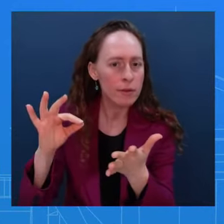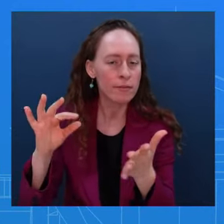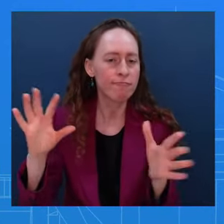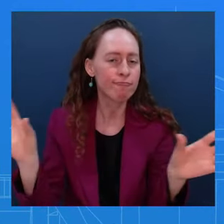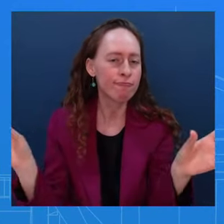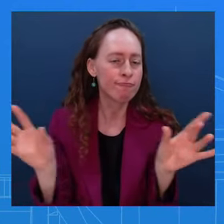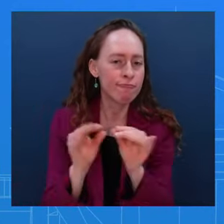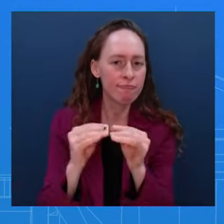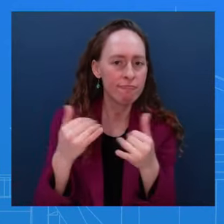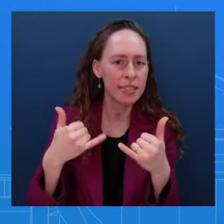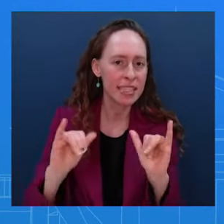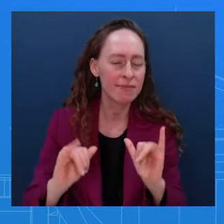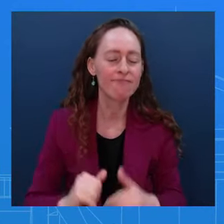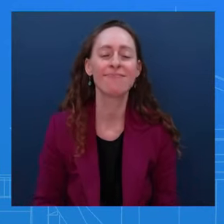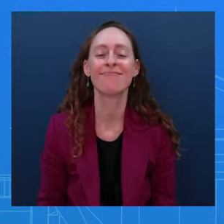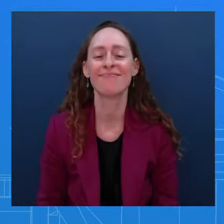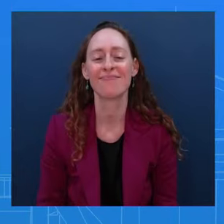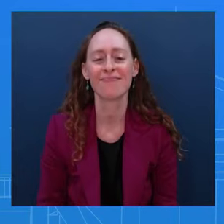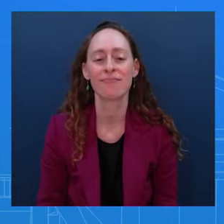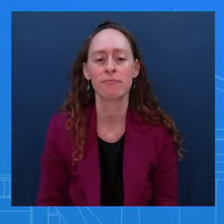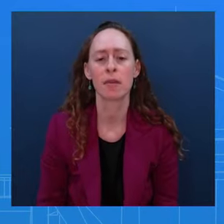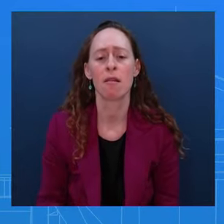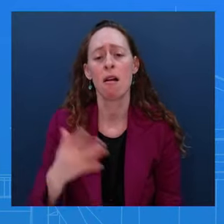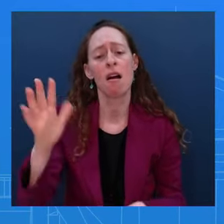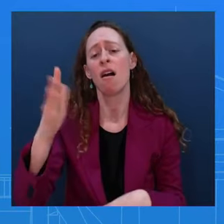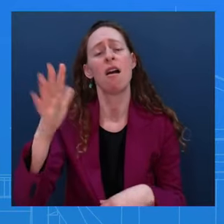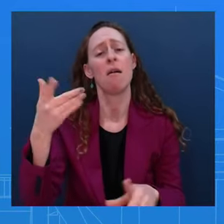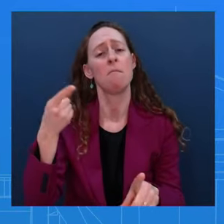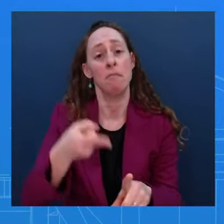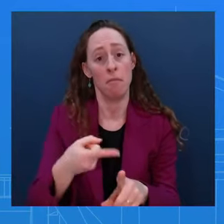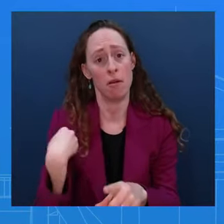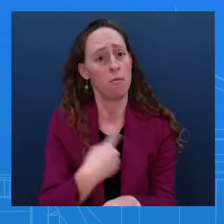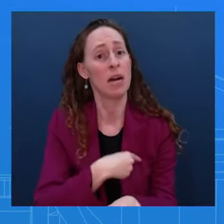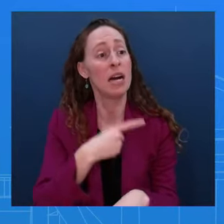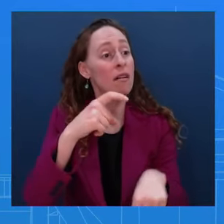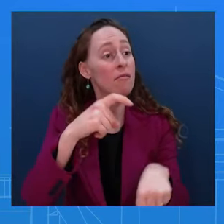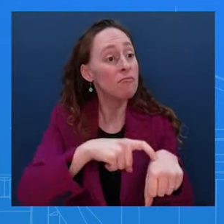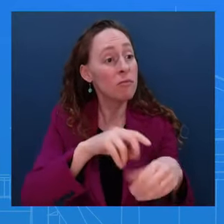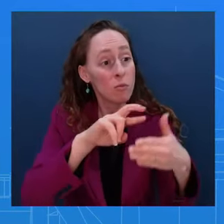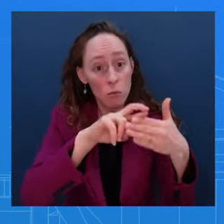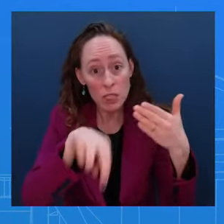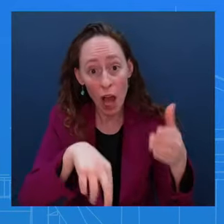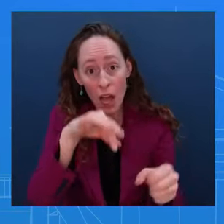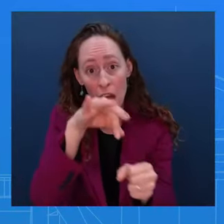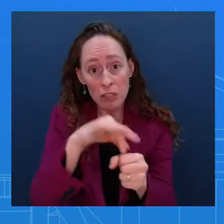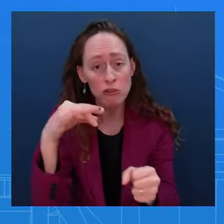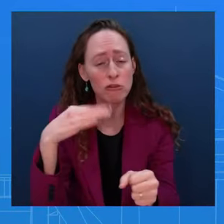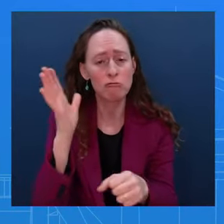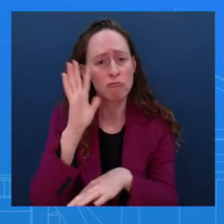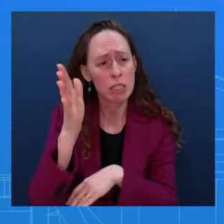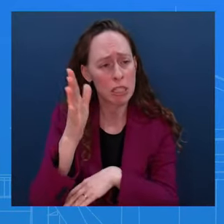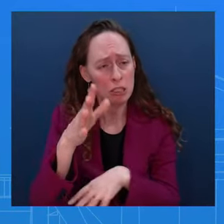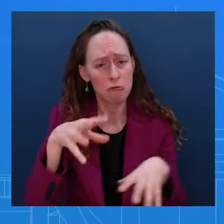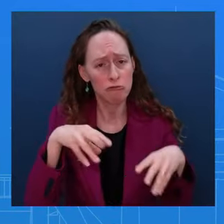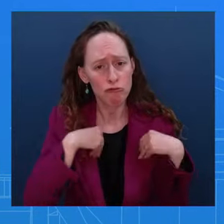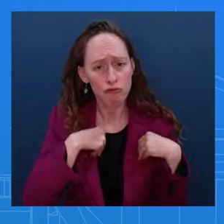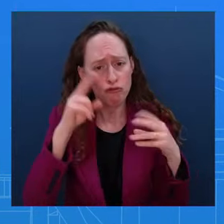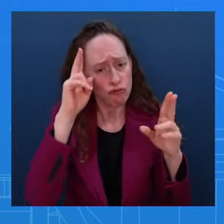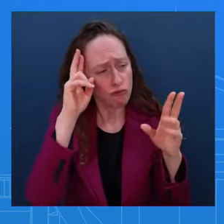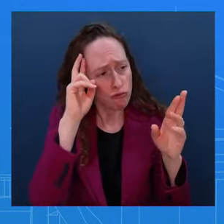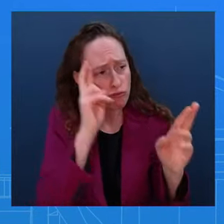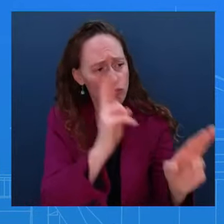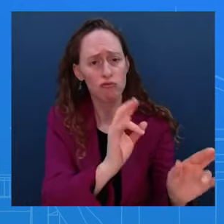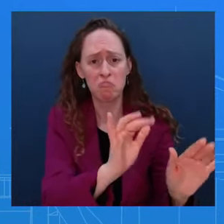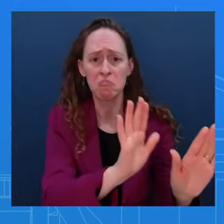And we will respect the vote and the voice of the Indonesian people. So, but just to clarify, though, the Trump